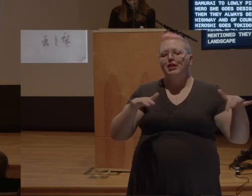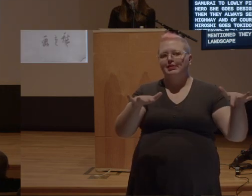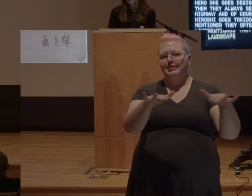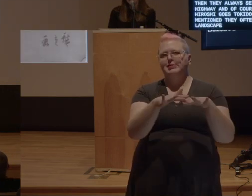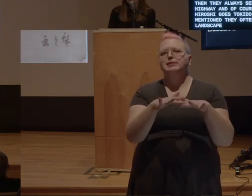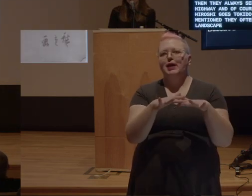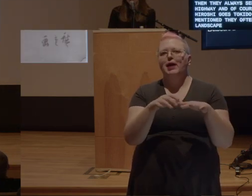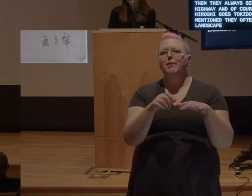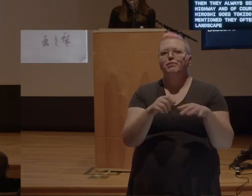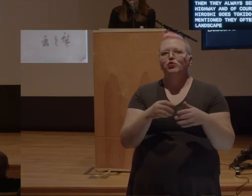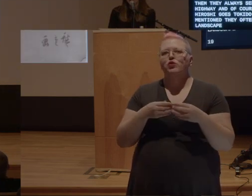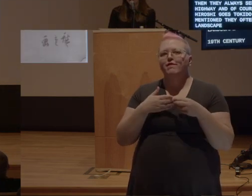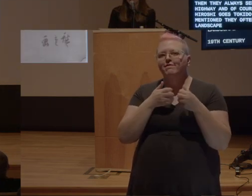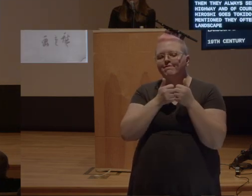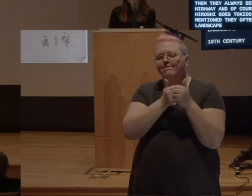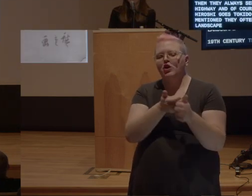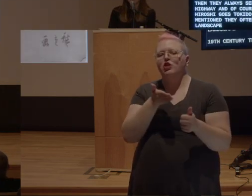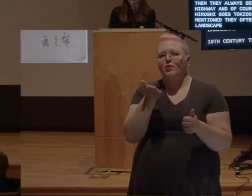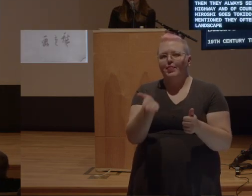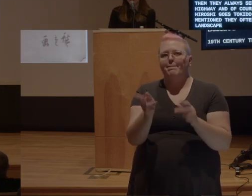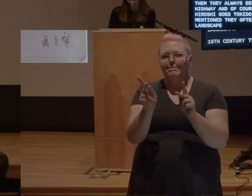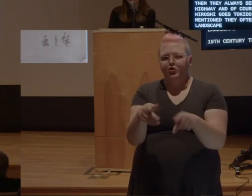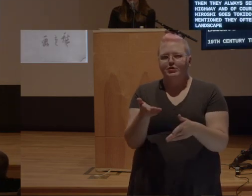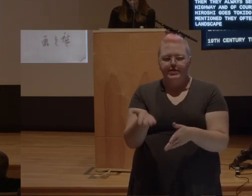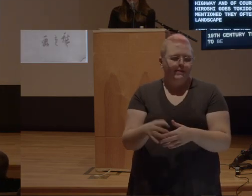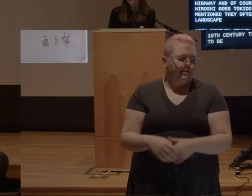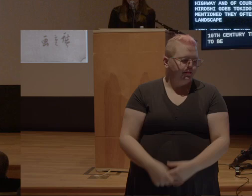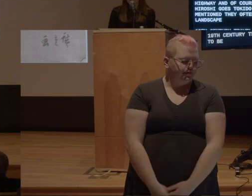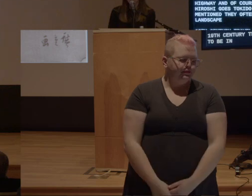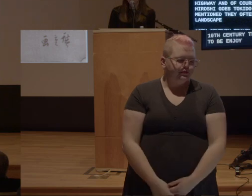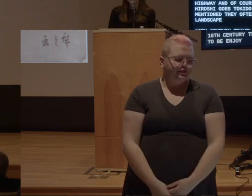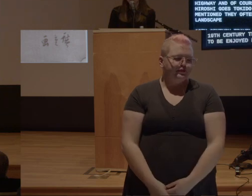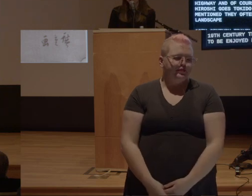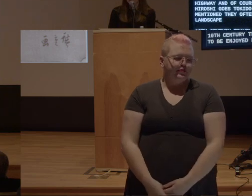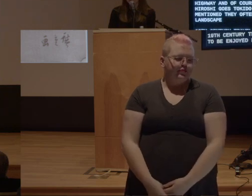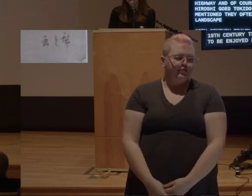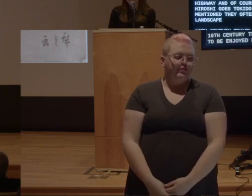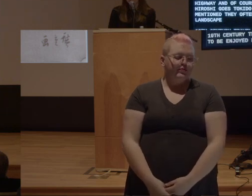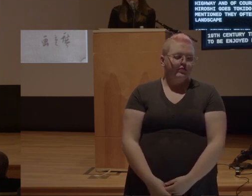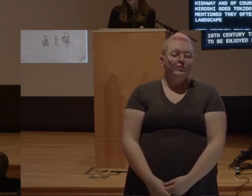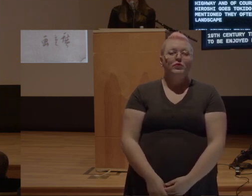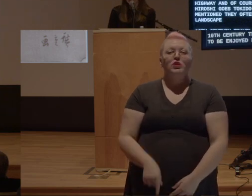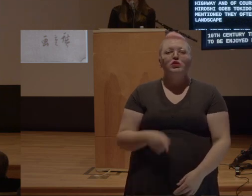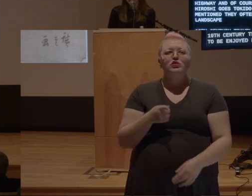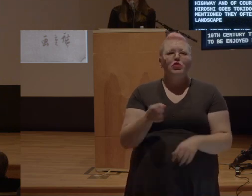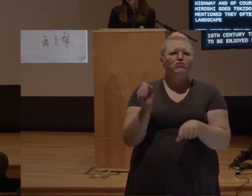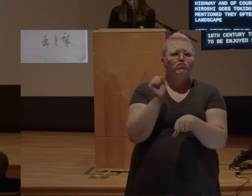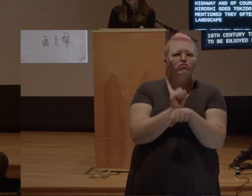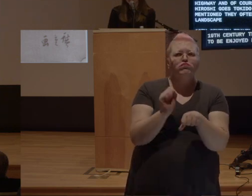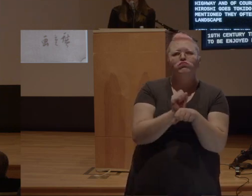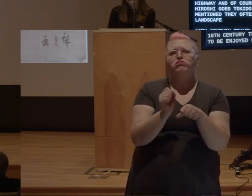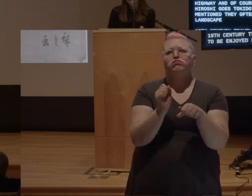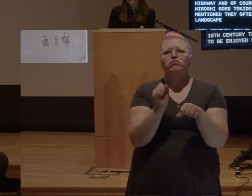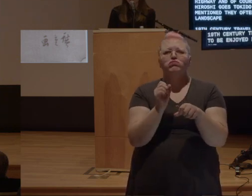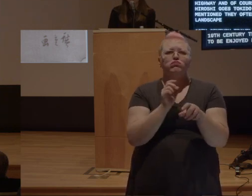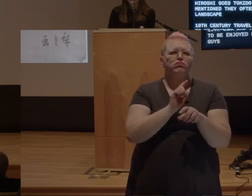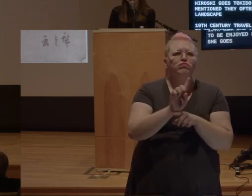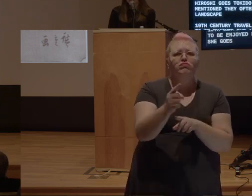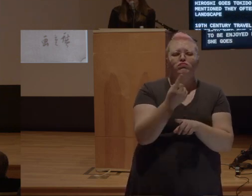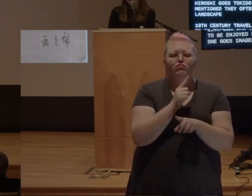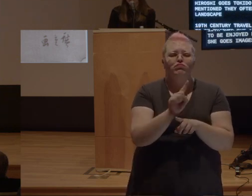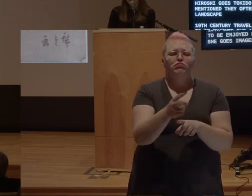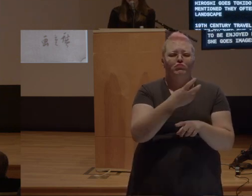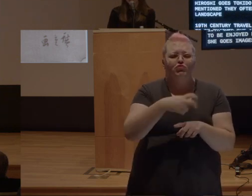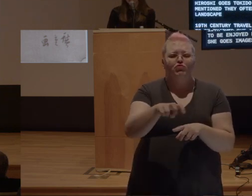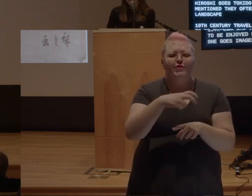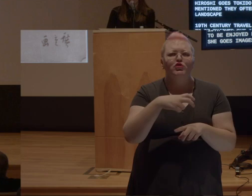In the 19th century, travel on the highway was something to be endured, but also enjoyed. In many of Hiroshige's images, we see